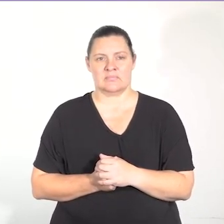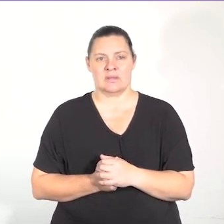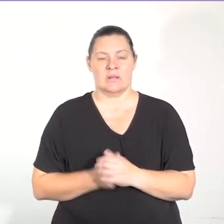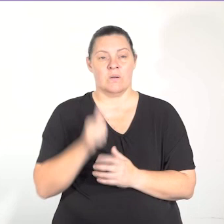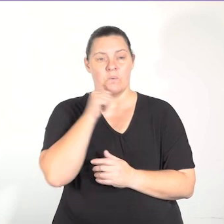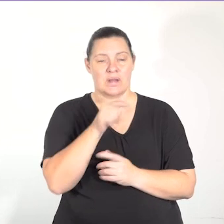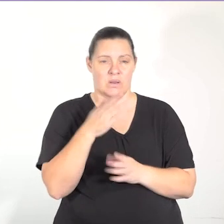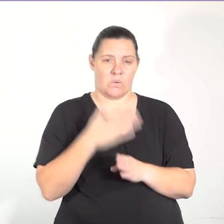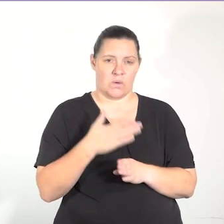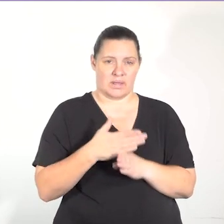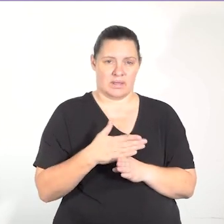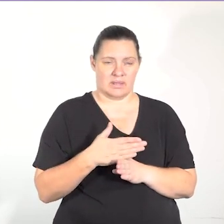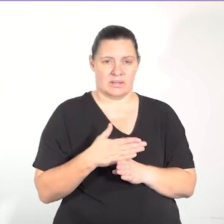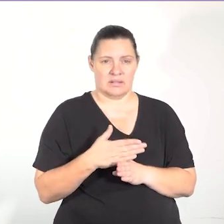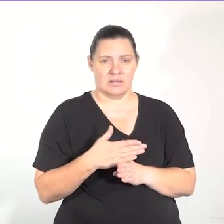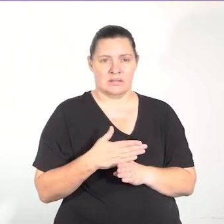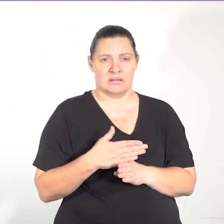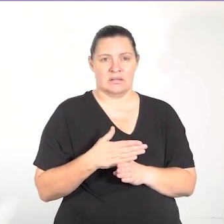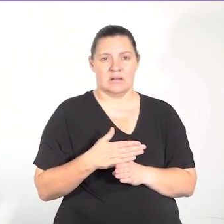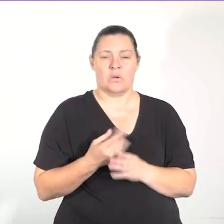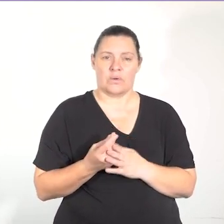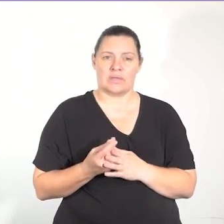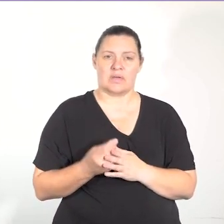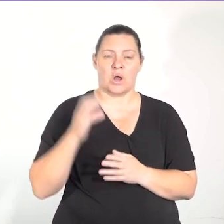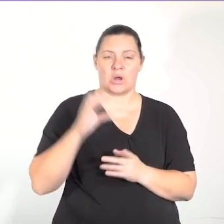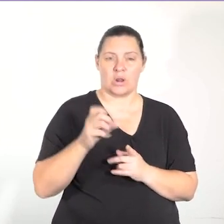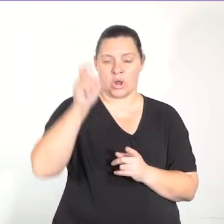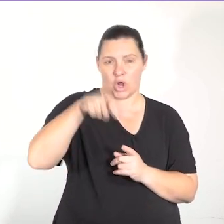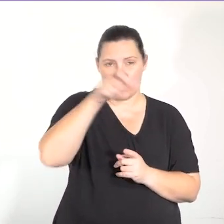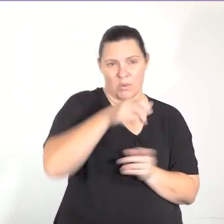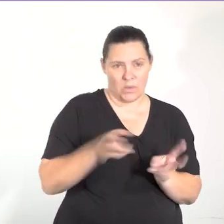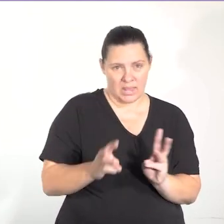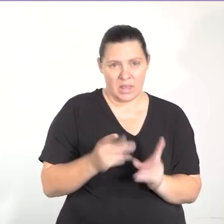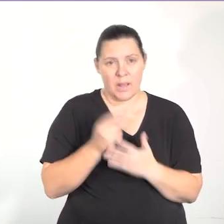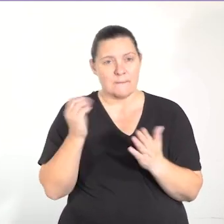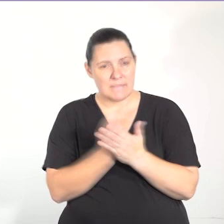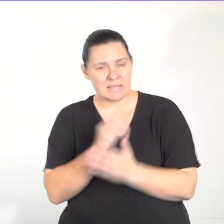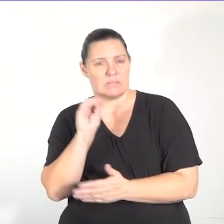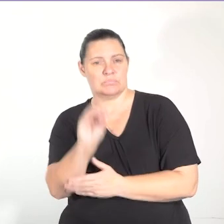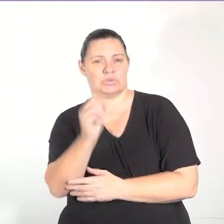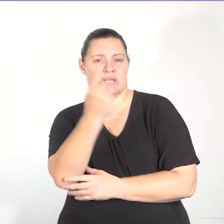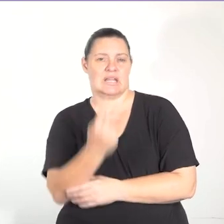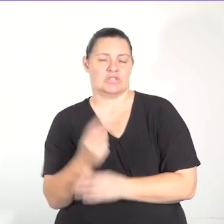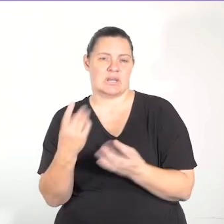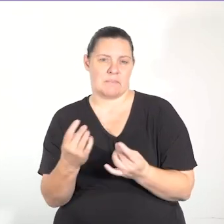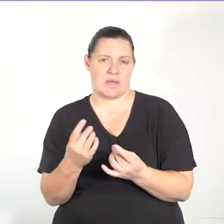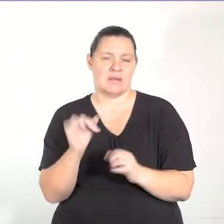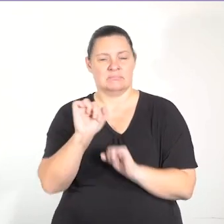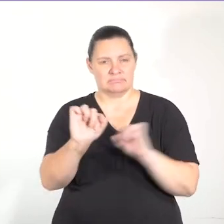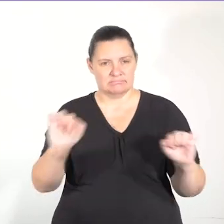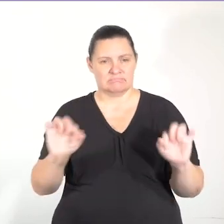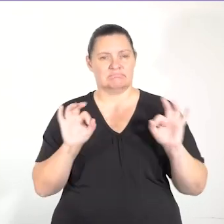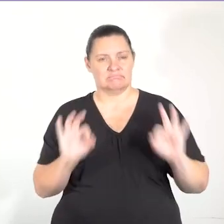So, when we are working, remember, when you are working with the column method, you must place every number in